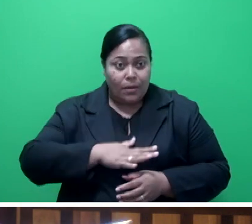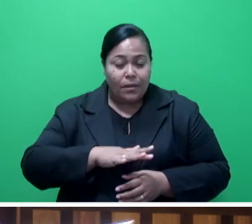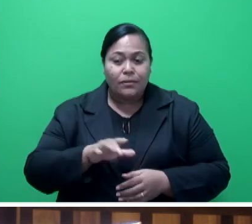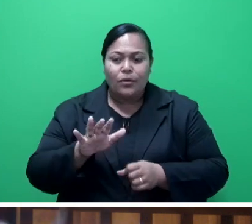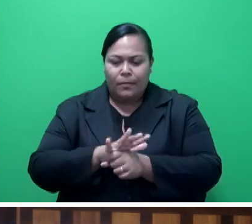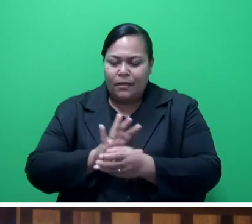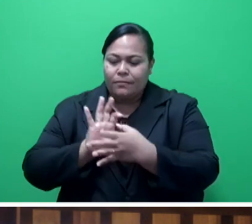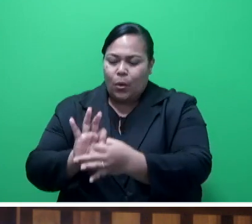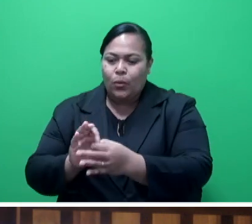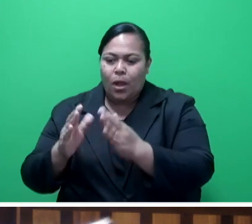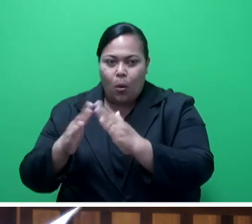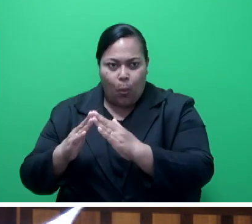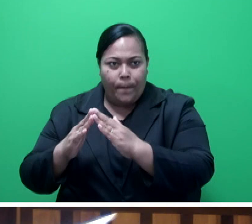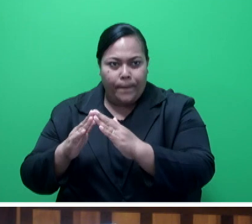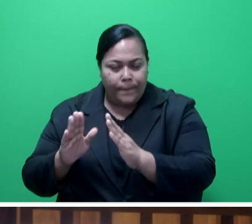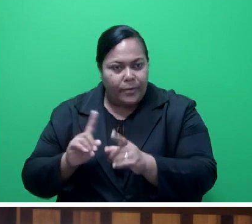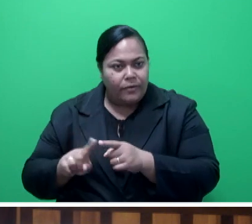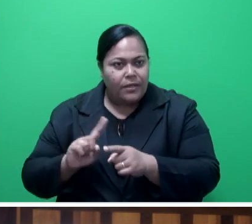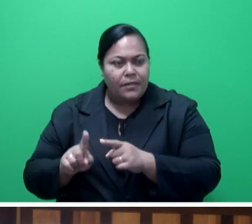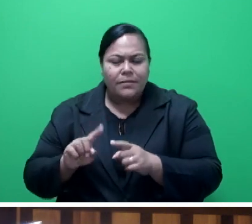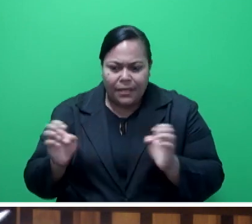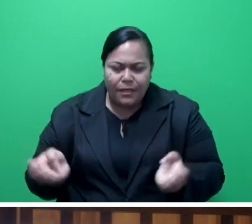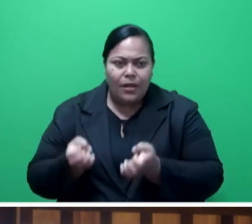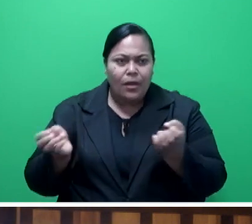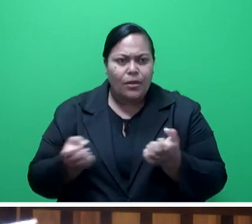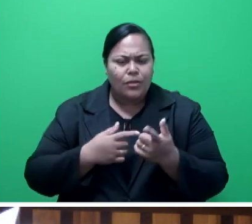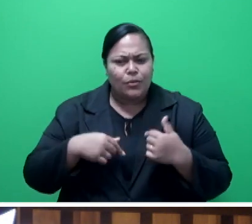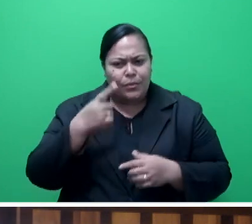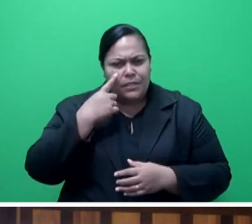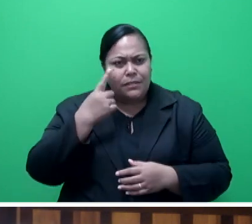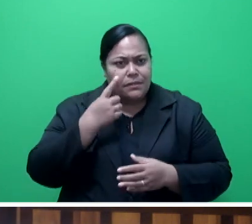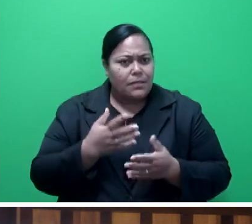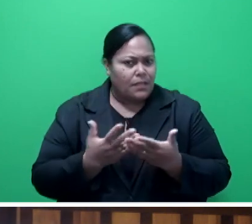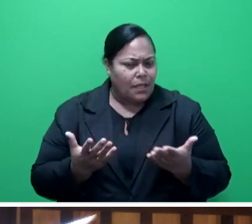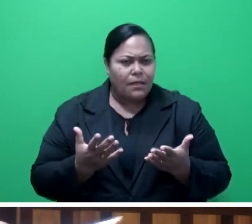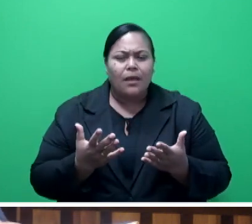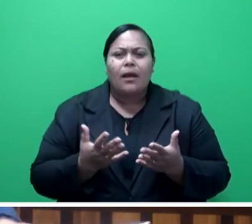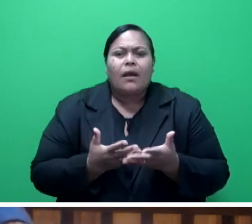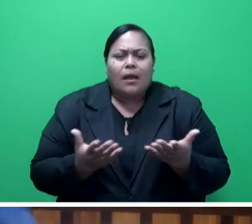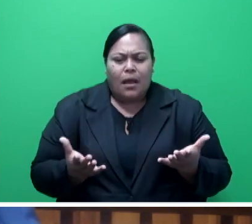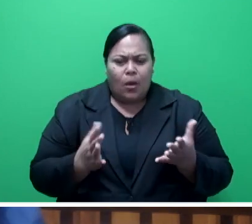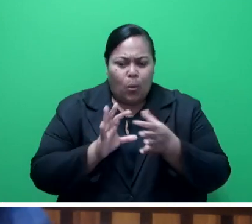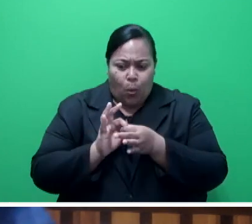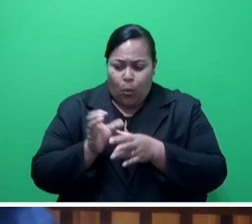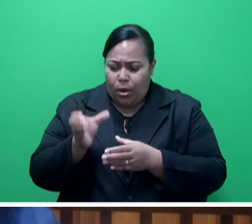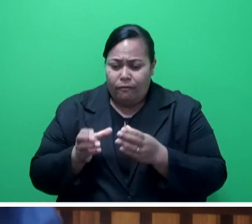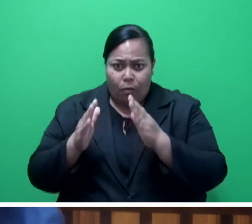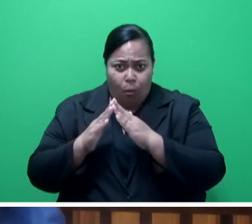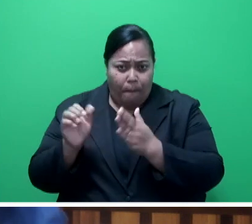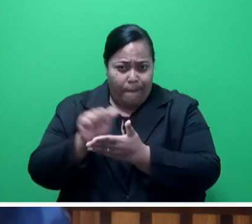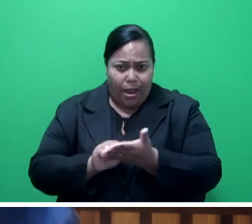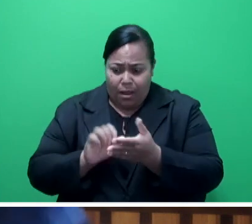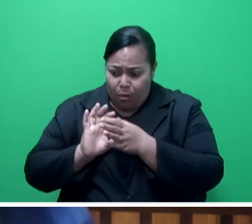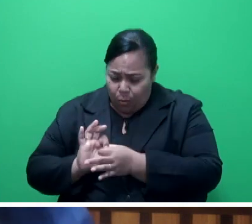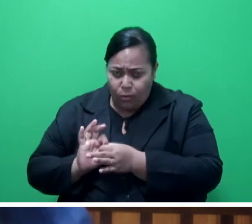homes quickly and encourage them, because we see the rate of home ownership, Mr. Speaker, sir, in Fiji is actually quite low comparatively.